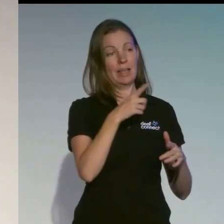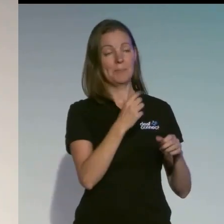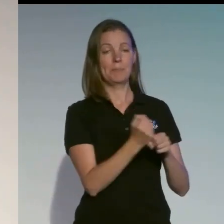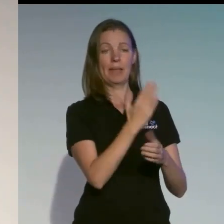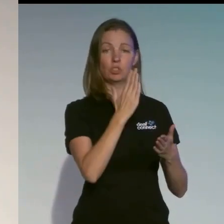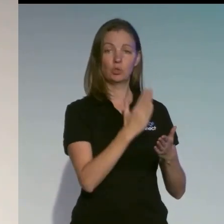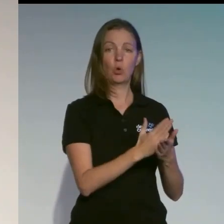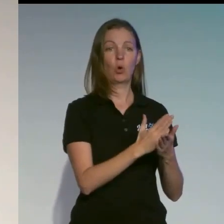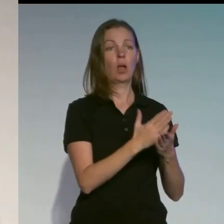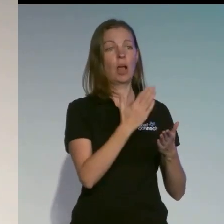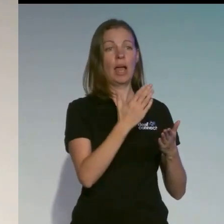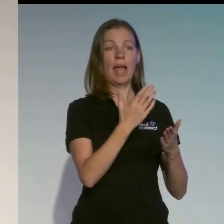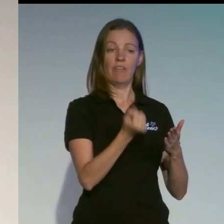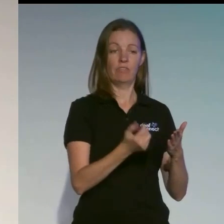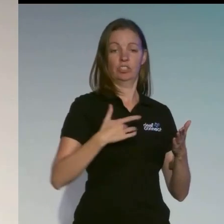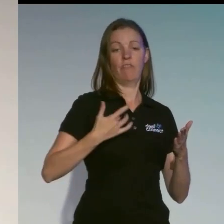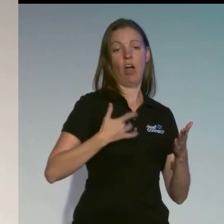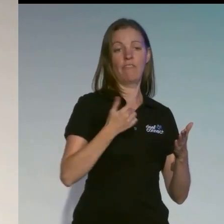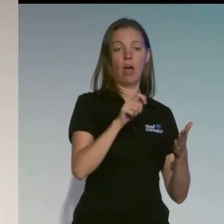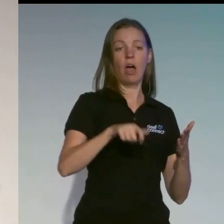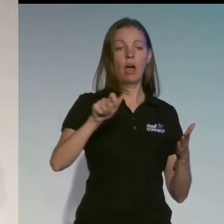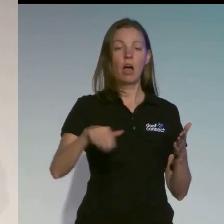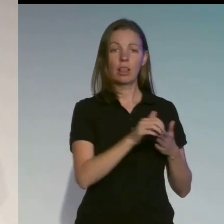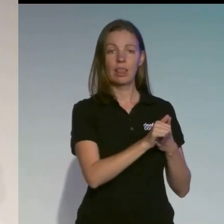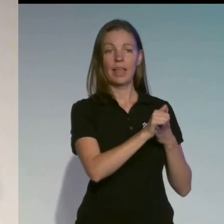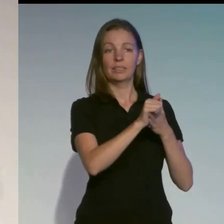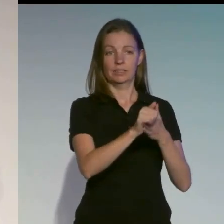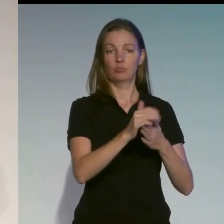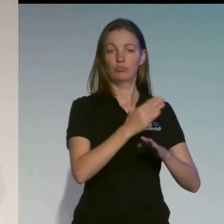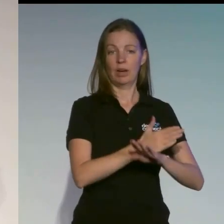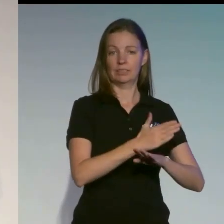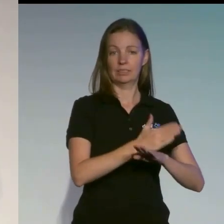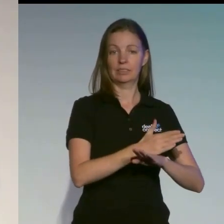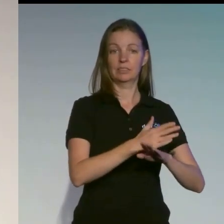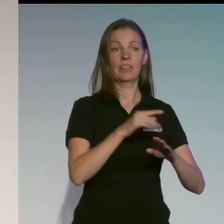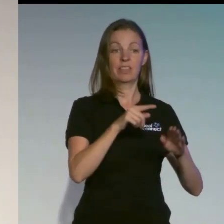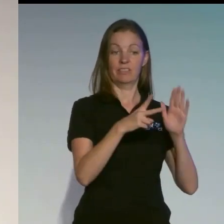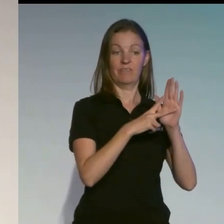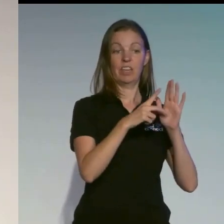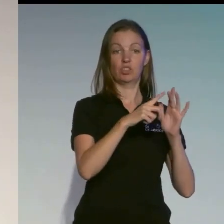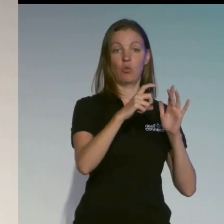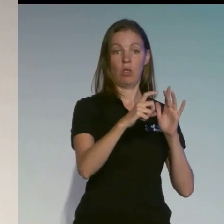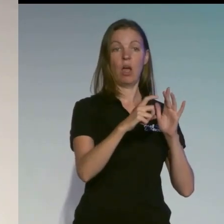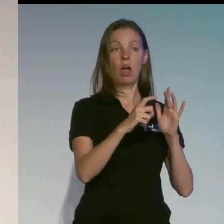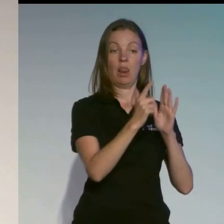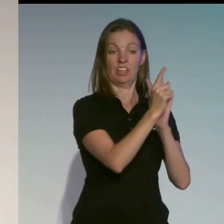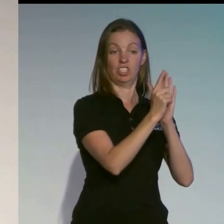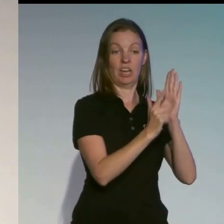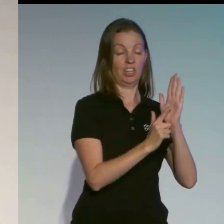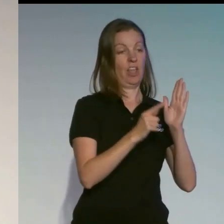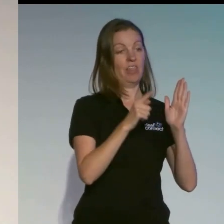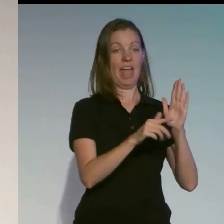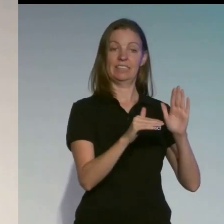to the Victorian legislation, which is being used as a go-to gold standard by many governments